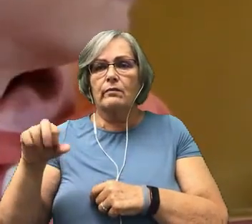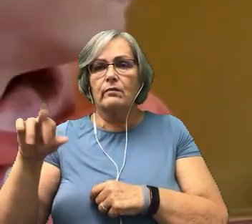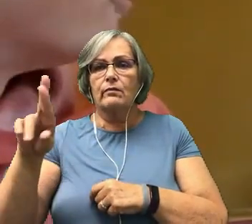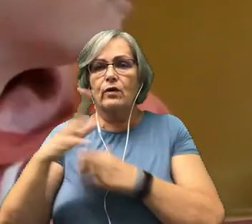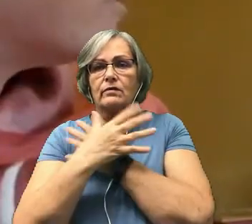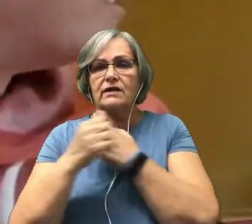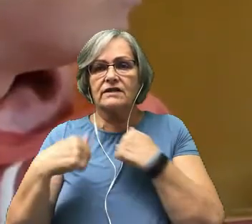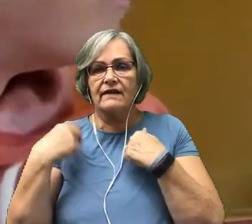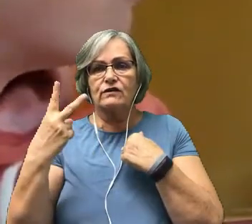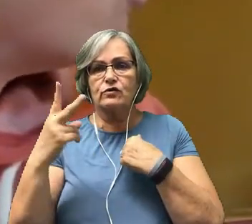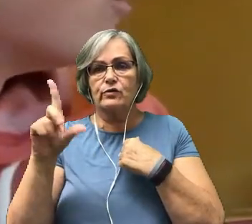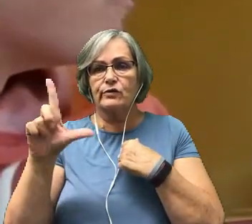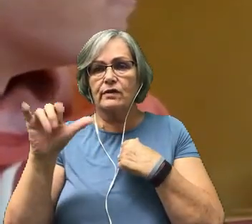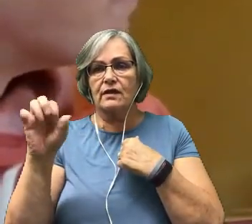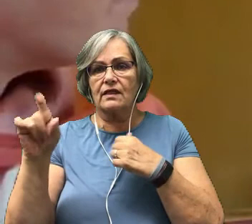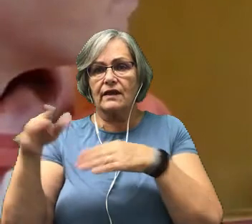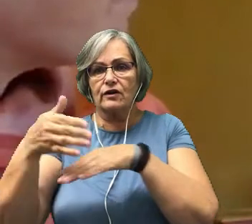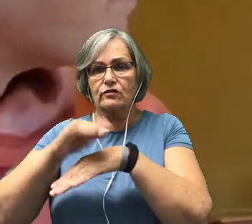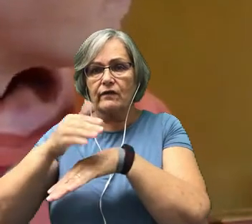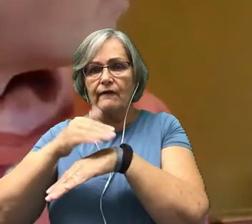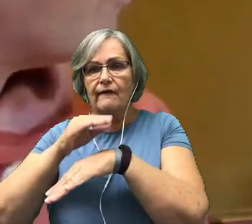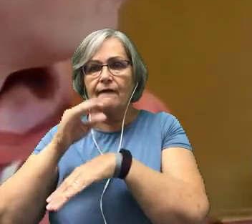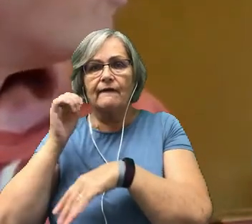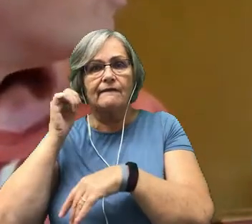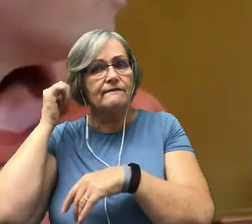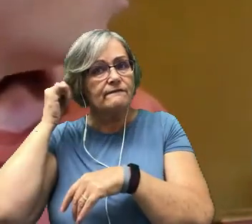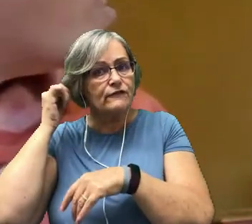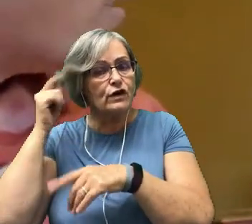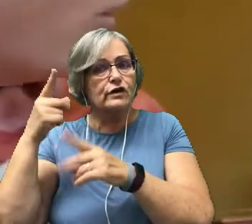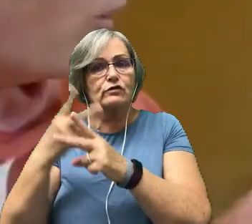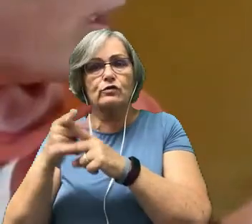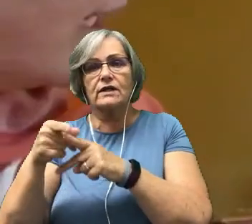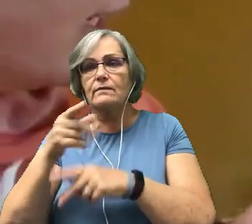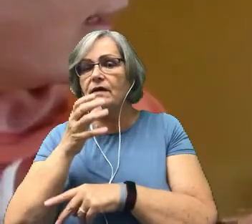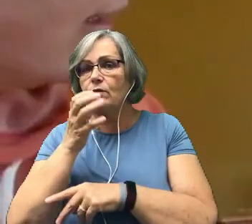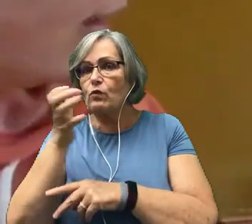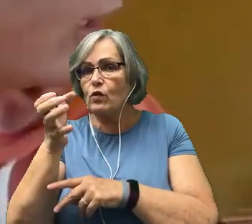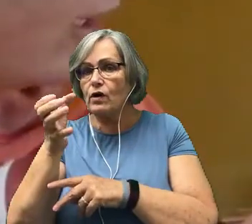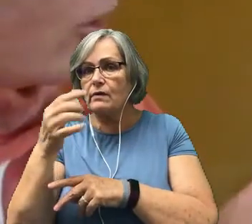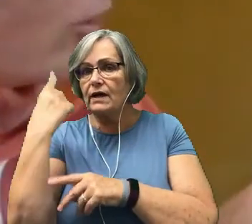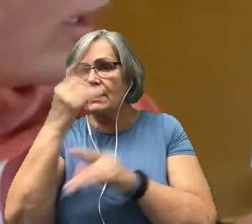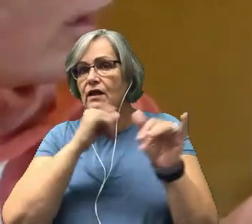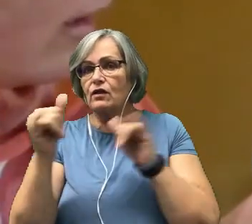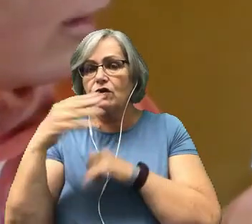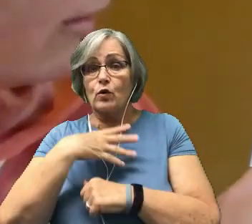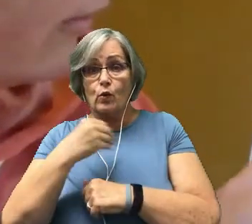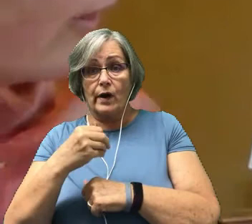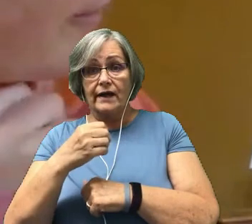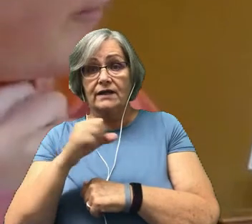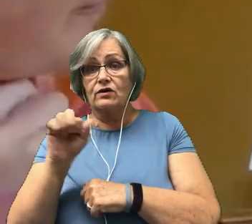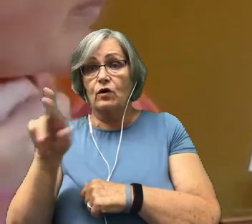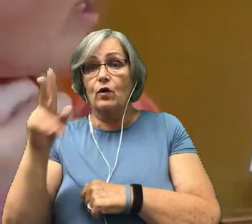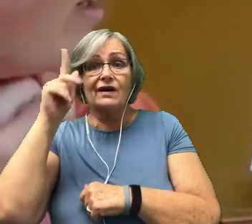of fur to keep them warm. Their fur looks white or tan. Look, it shows here the